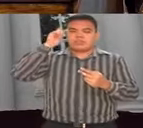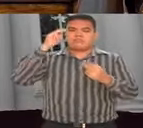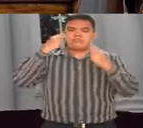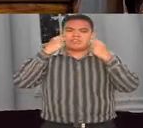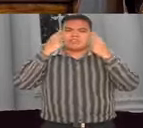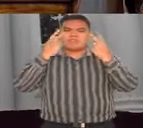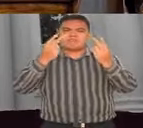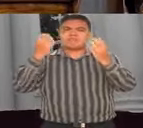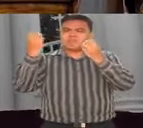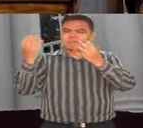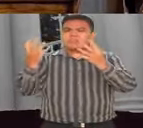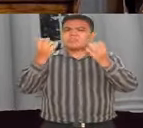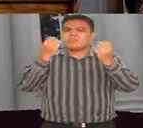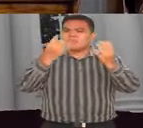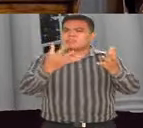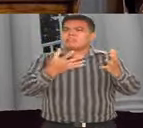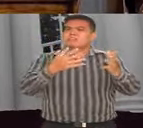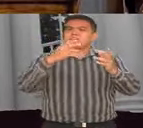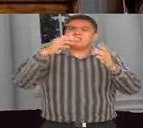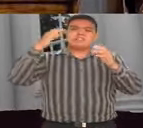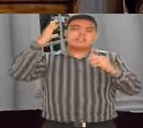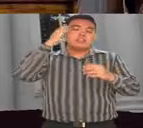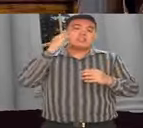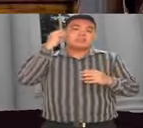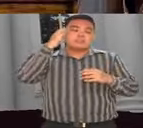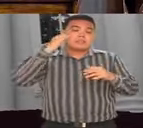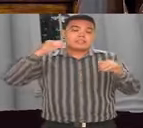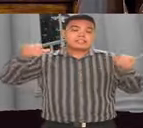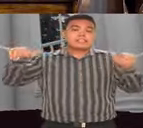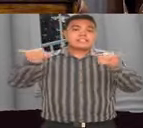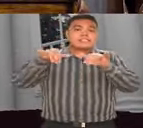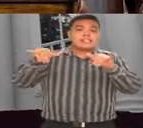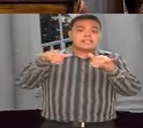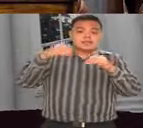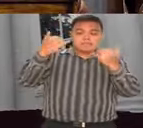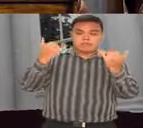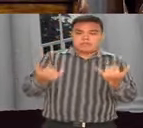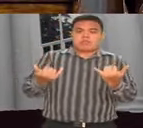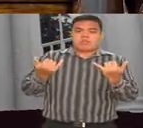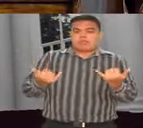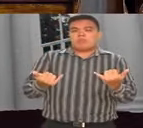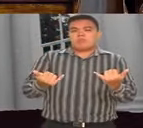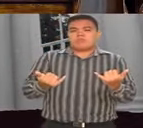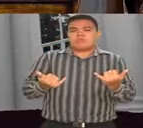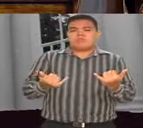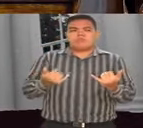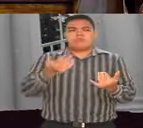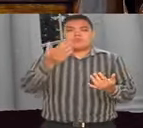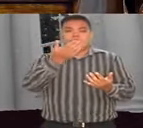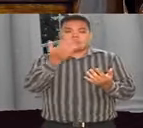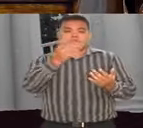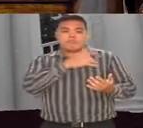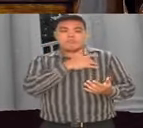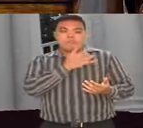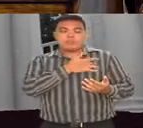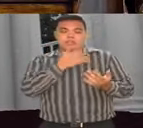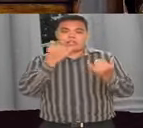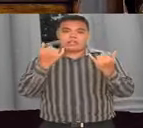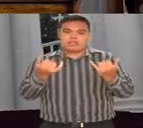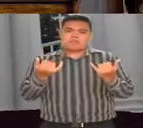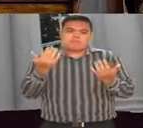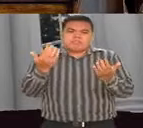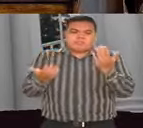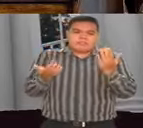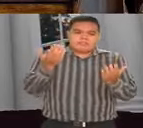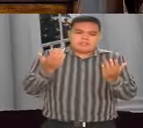I find that there is a lot of similarity in Gideon's life and my life. And you probably feel that way.